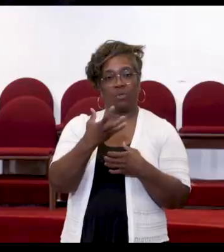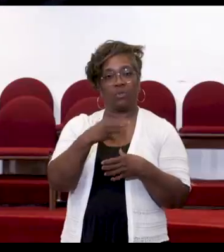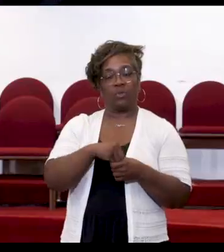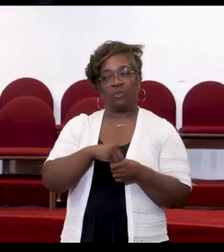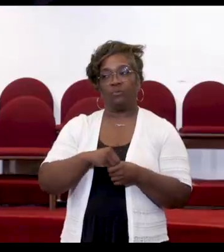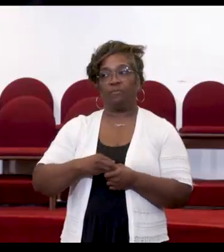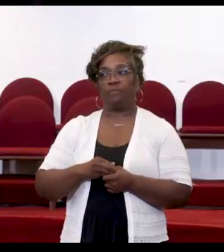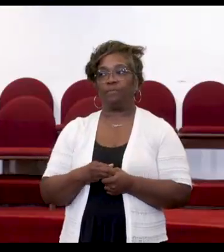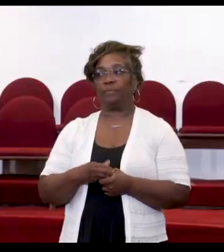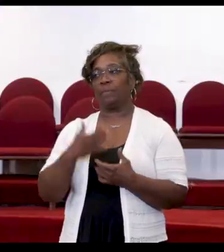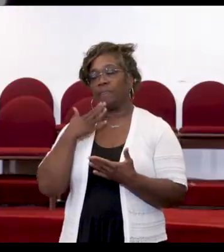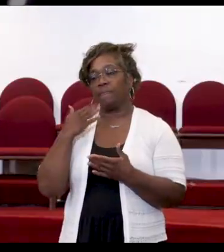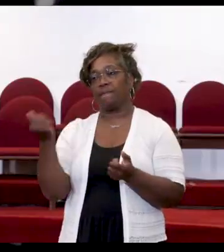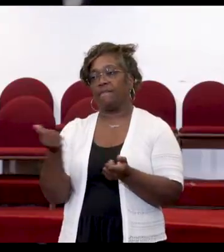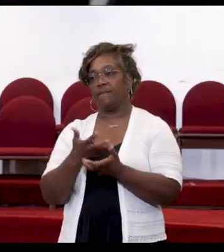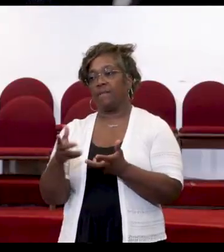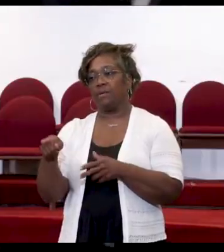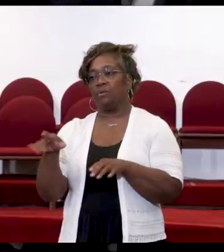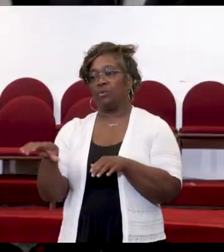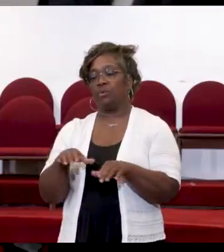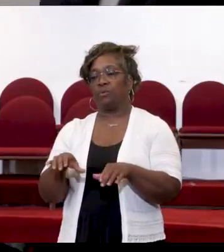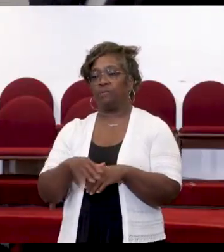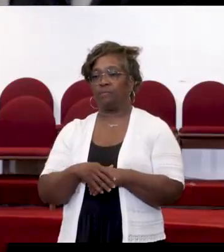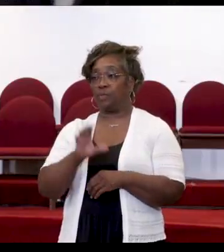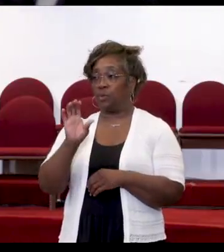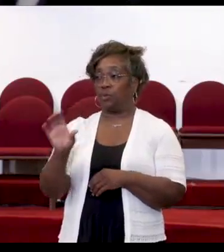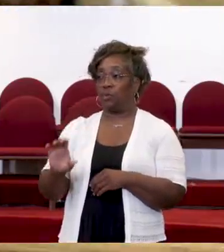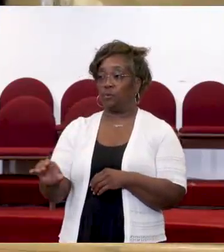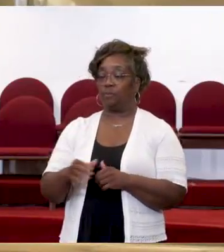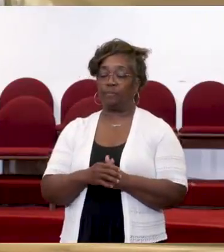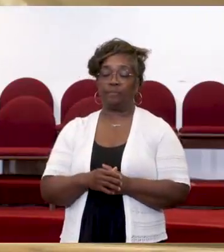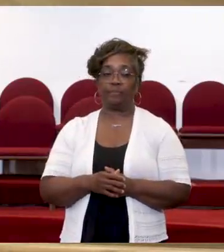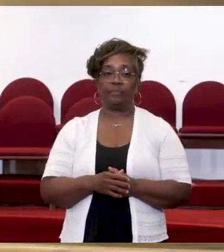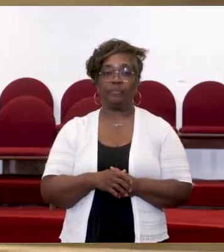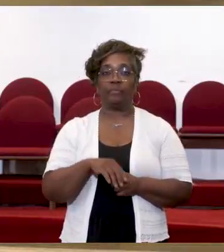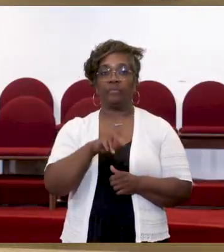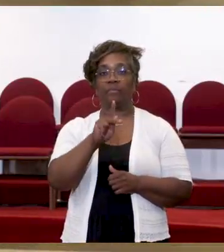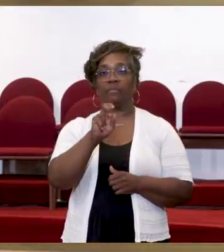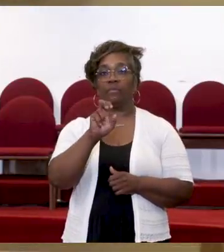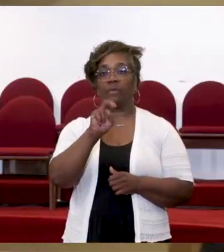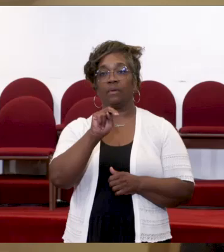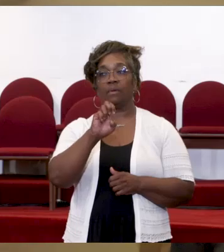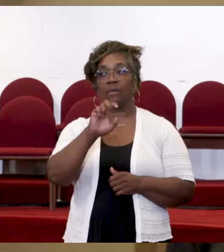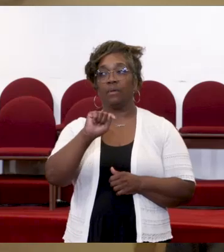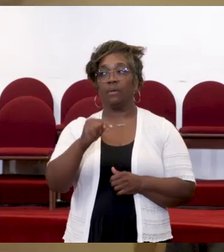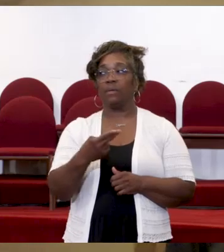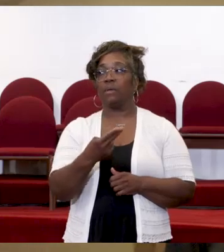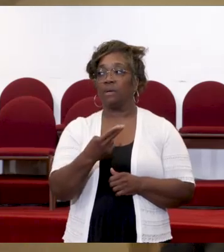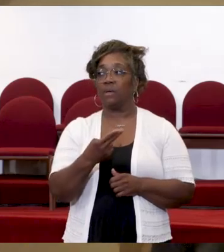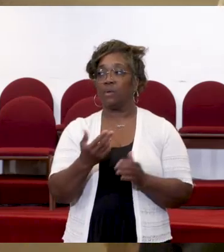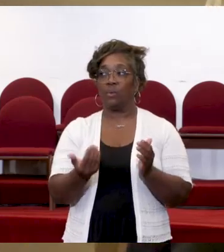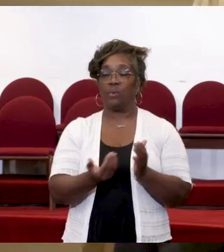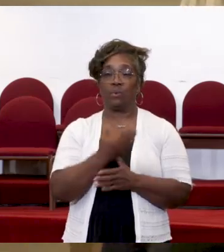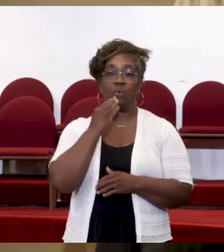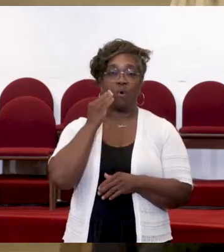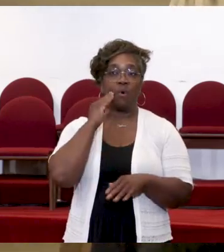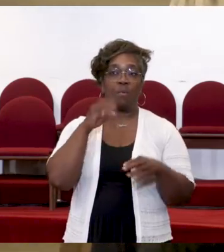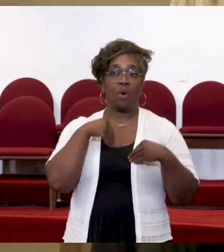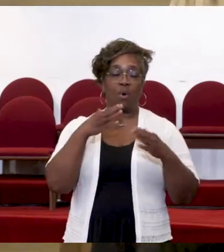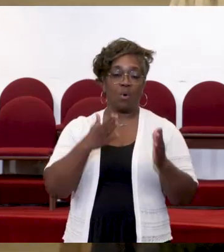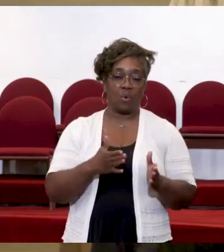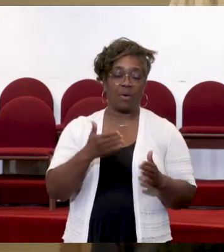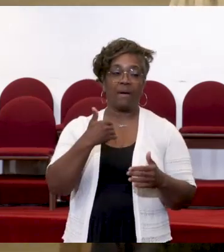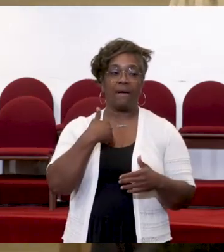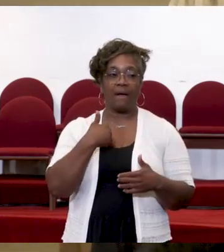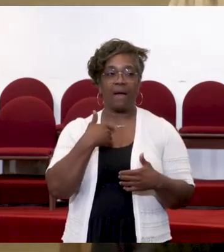thank you for all you've done. Okay, take a question from home. So this question is from Kenneth. I'm a new homeowner, and I have some